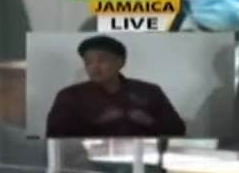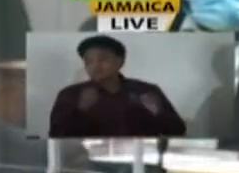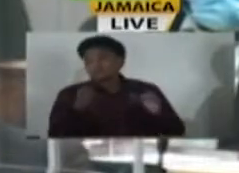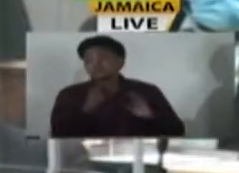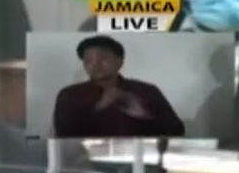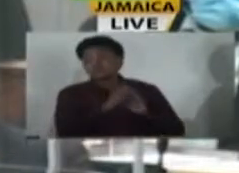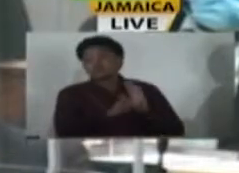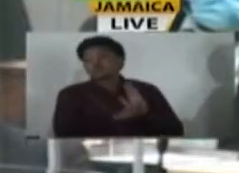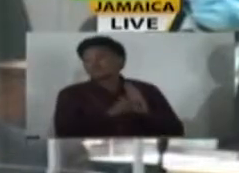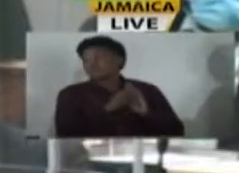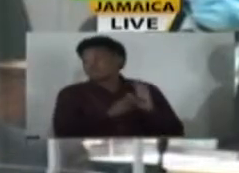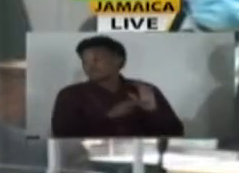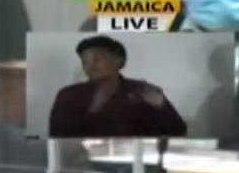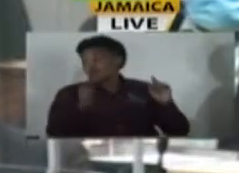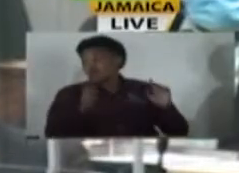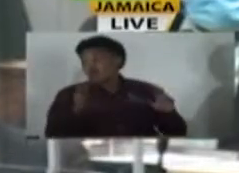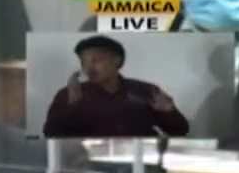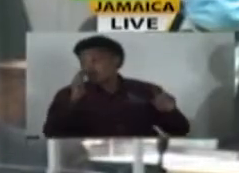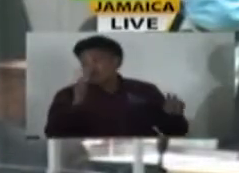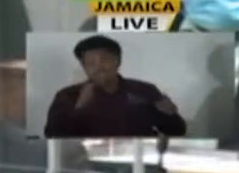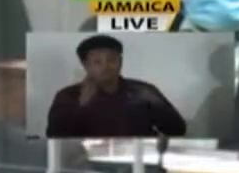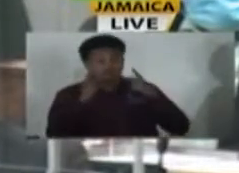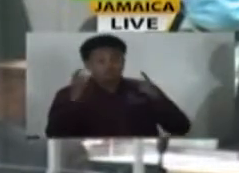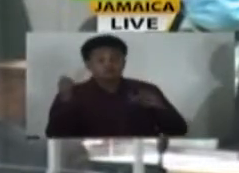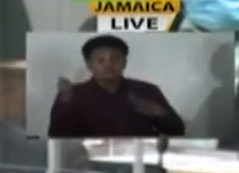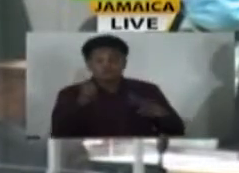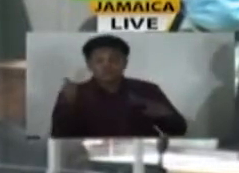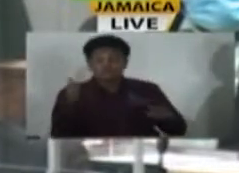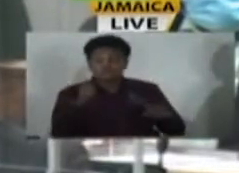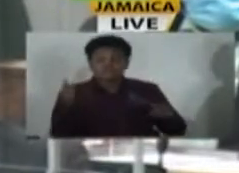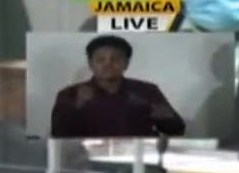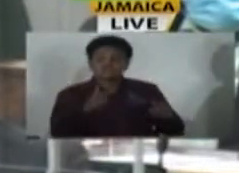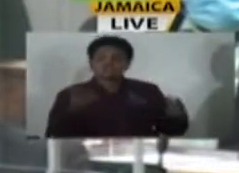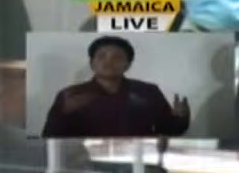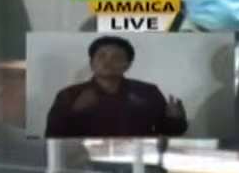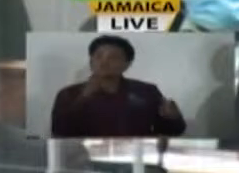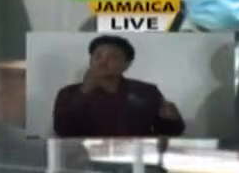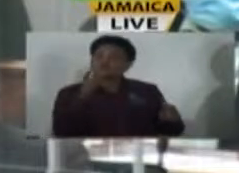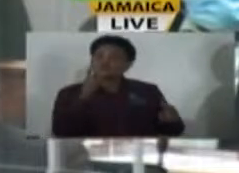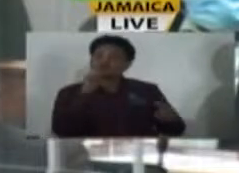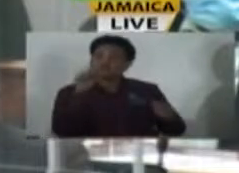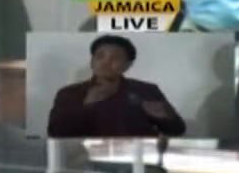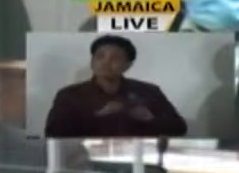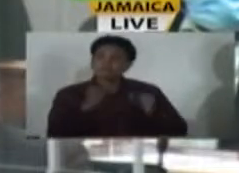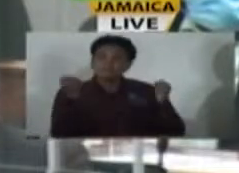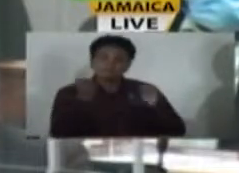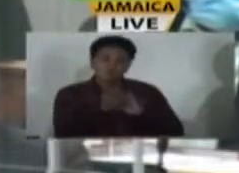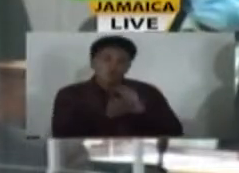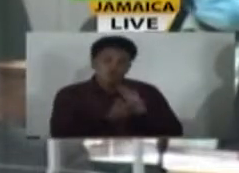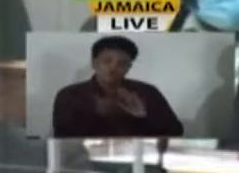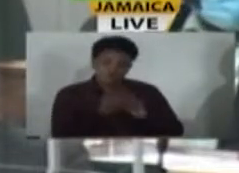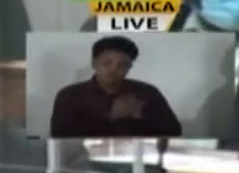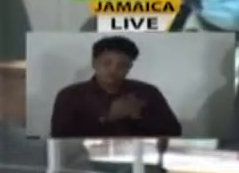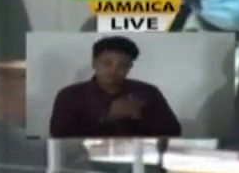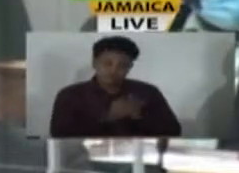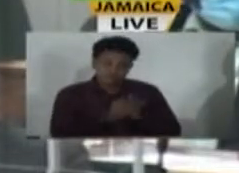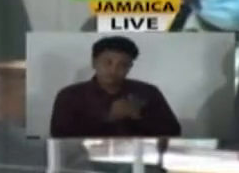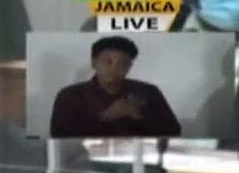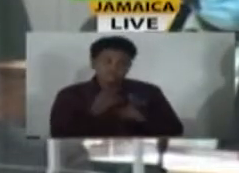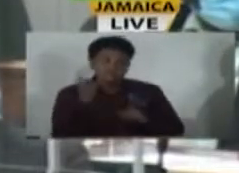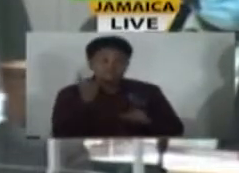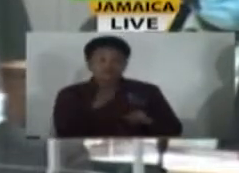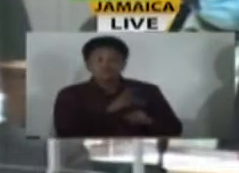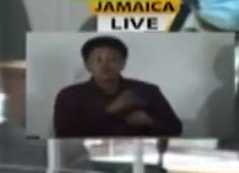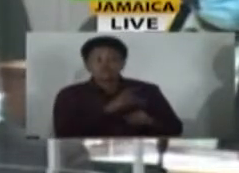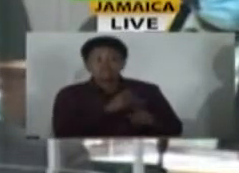protocols governing public transportation, you have committed an offense. And if the